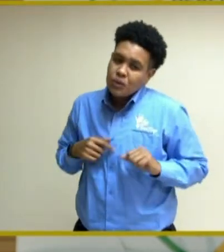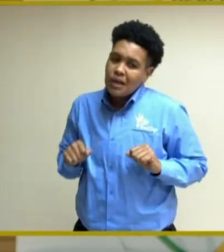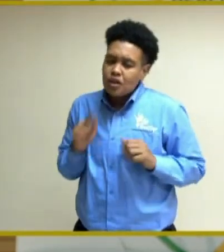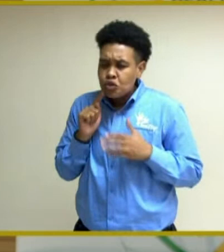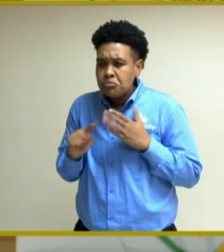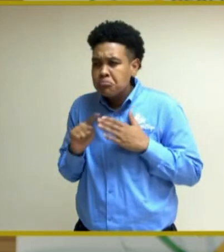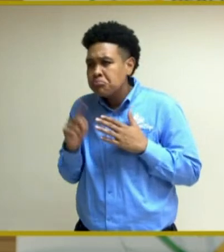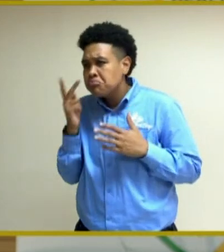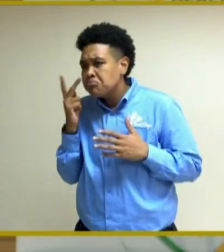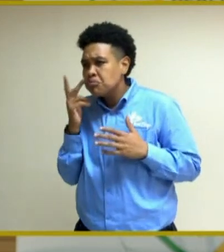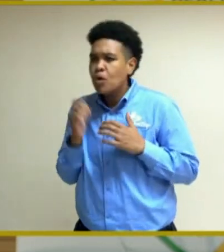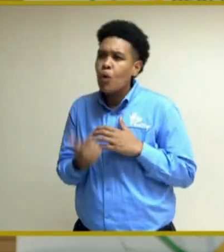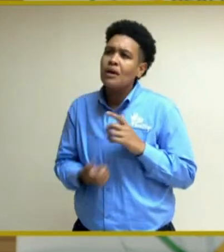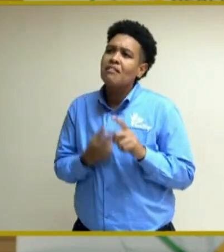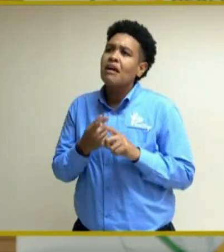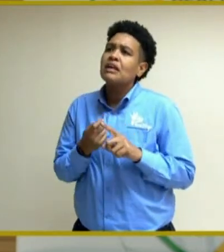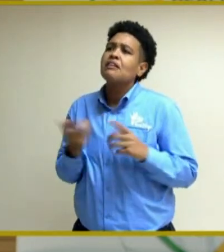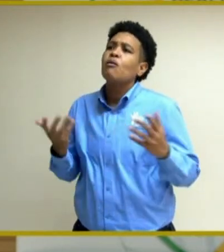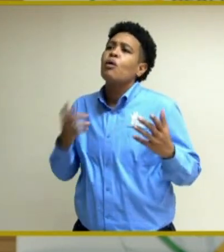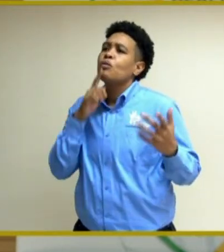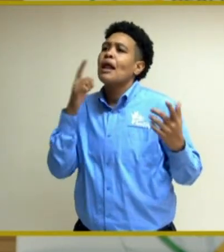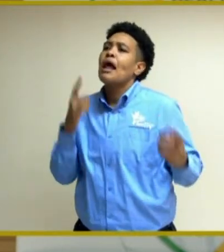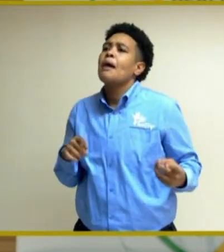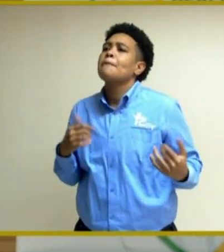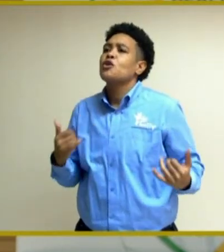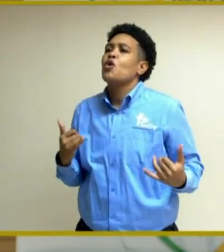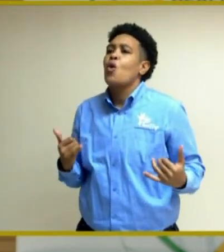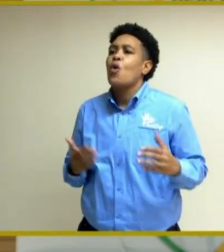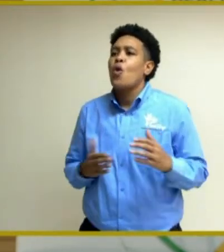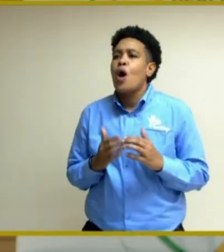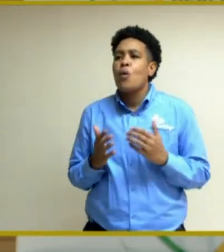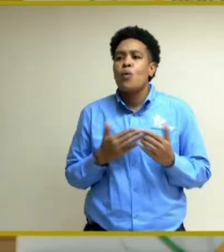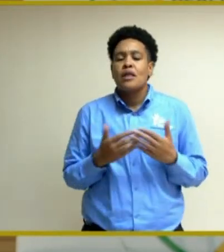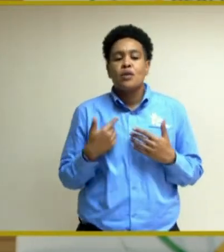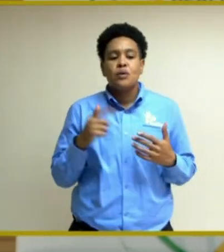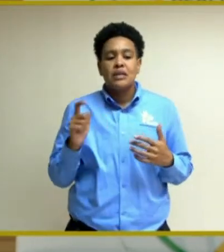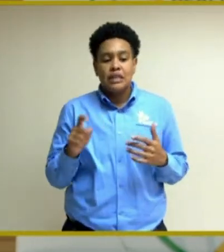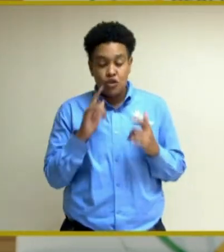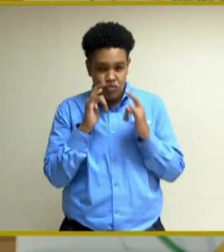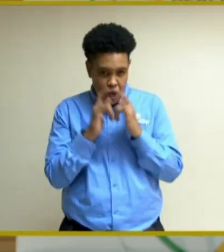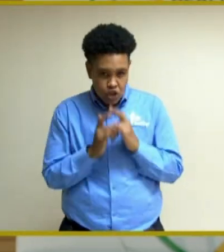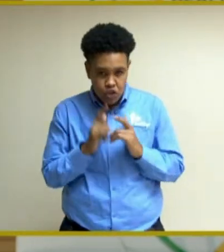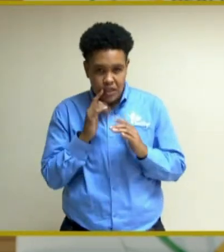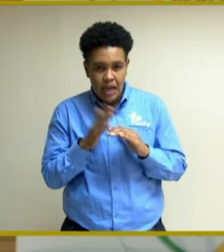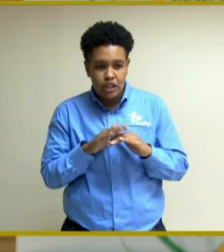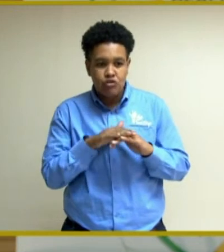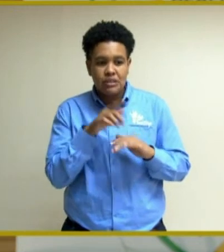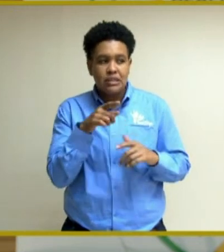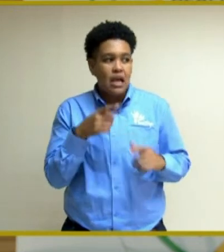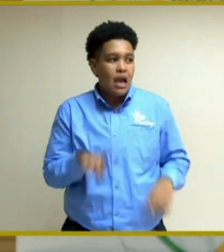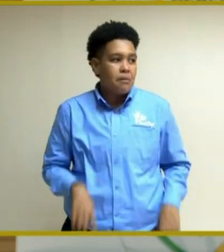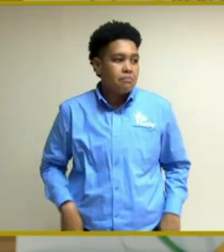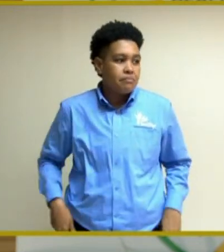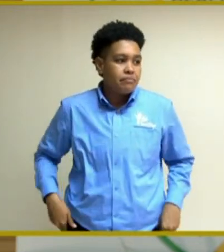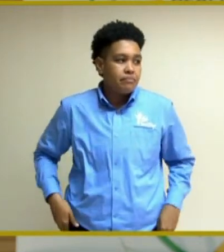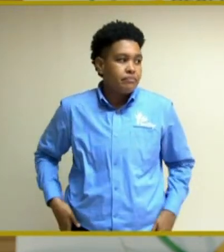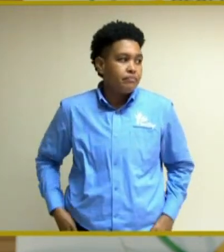see how effective what is taking place now is, and whether we need to increase that.